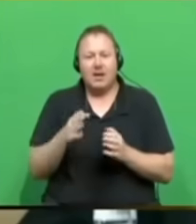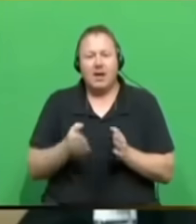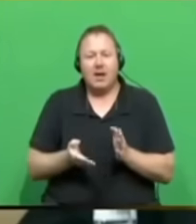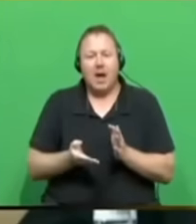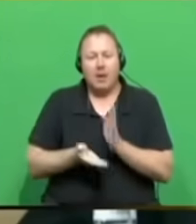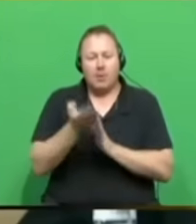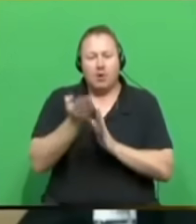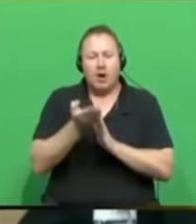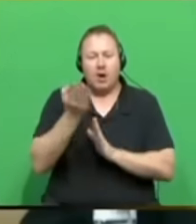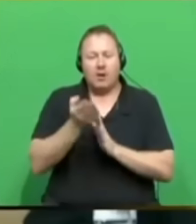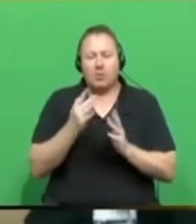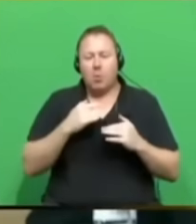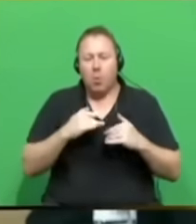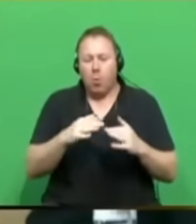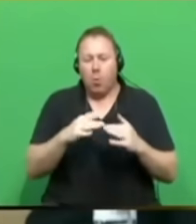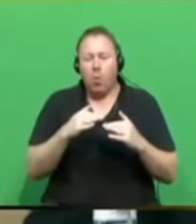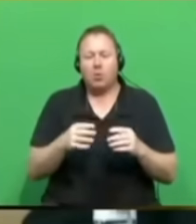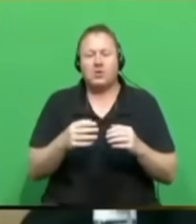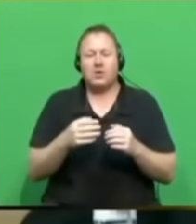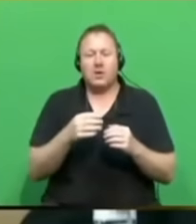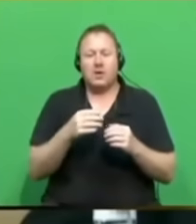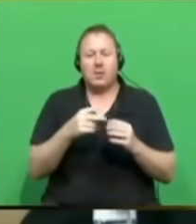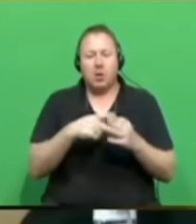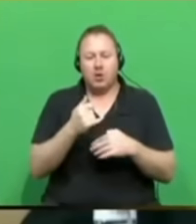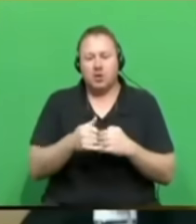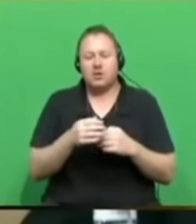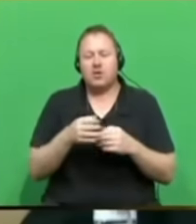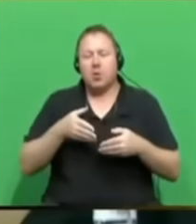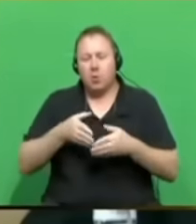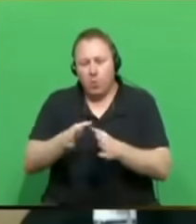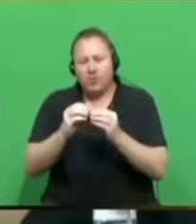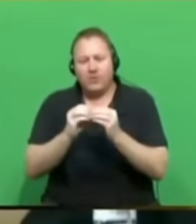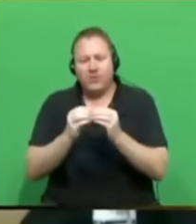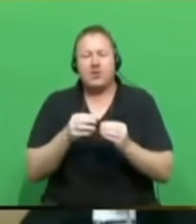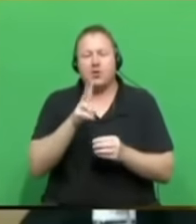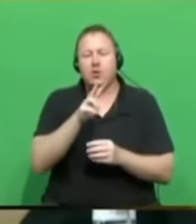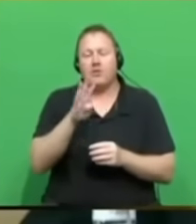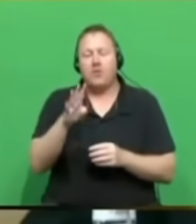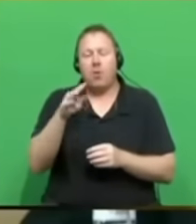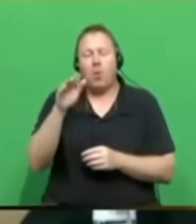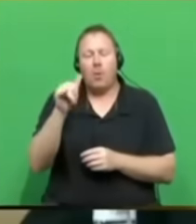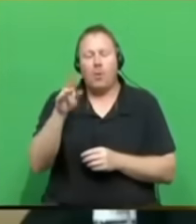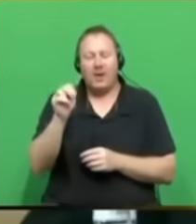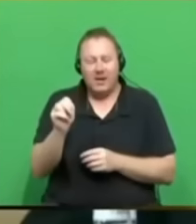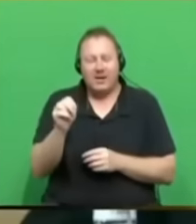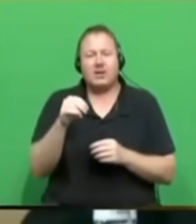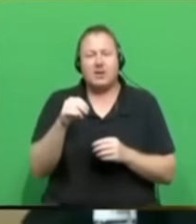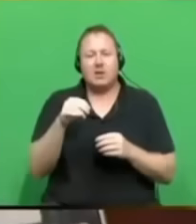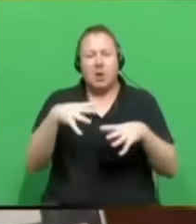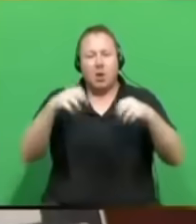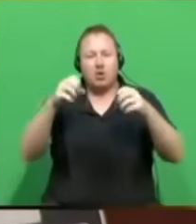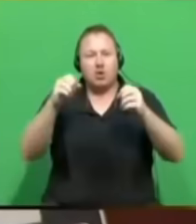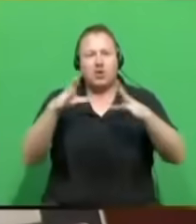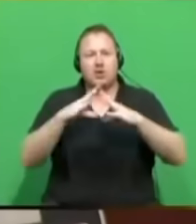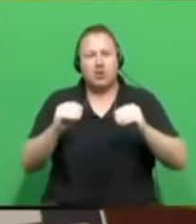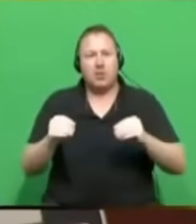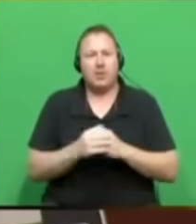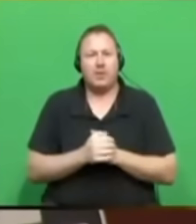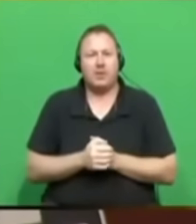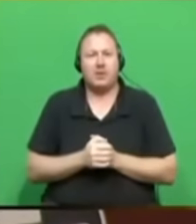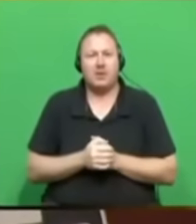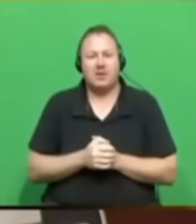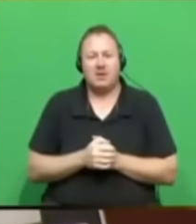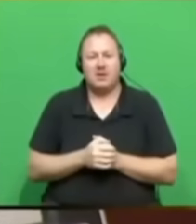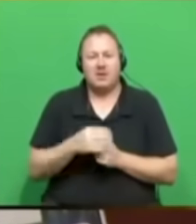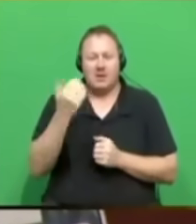road infrastructure, and 24 billion minimizing load shedding. Mr. President, state